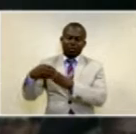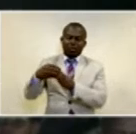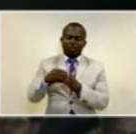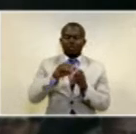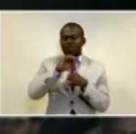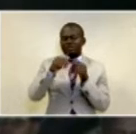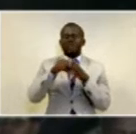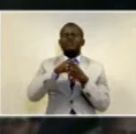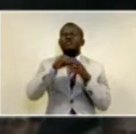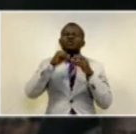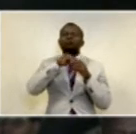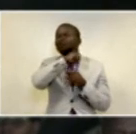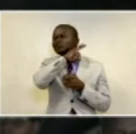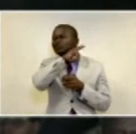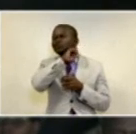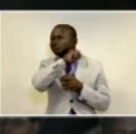shall reach to them.